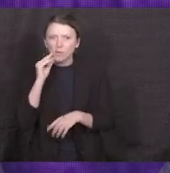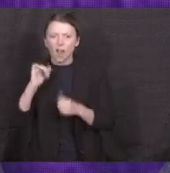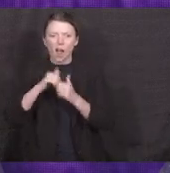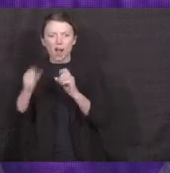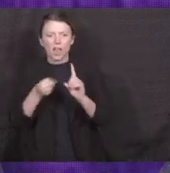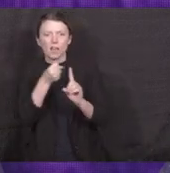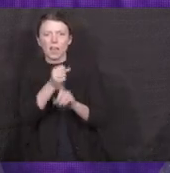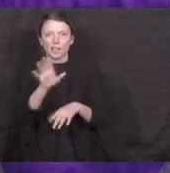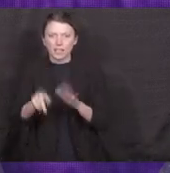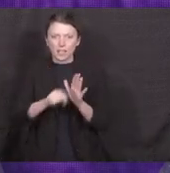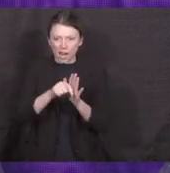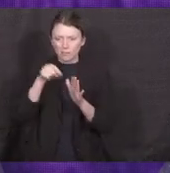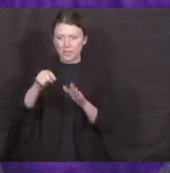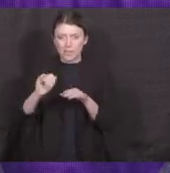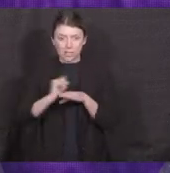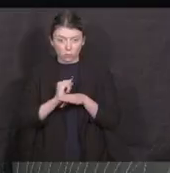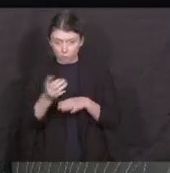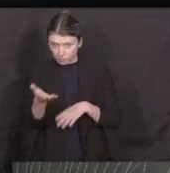their time in the industry?